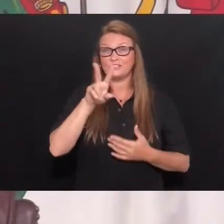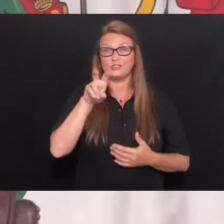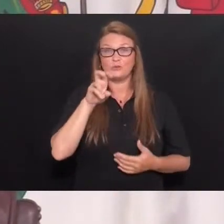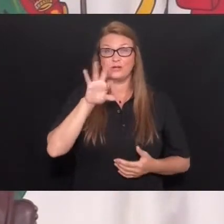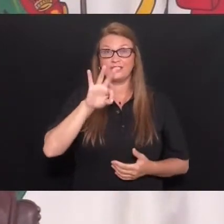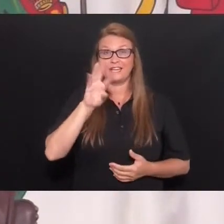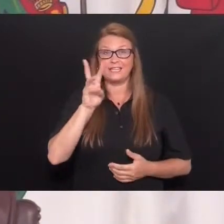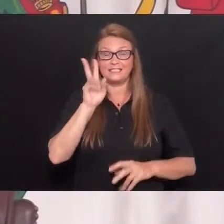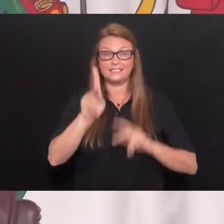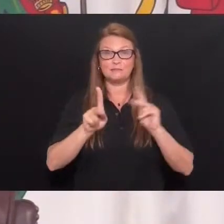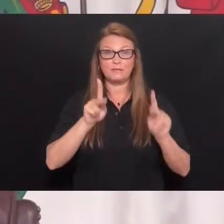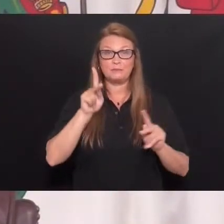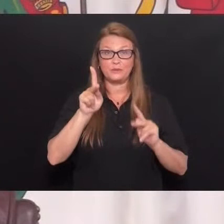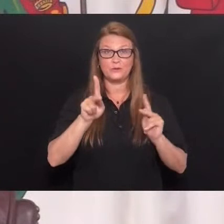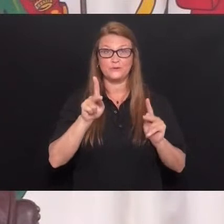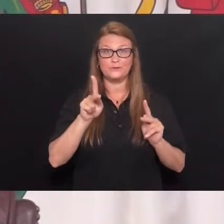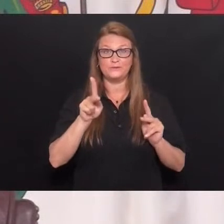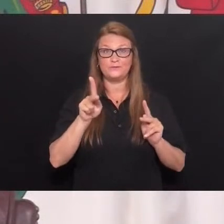3,296 people,